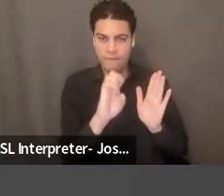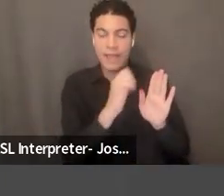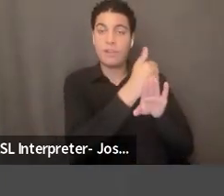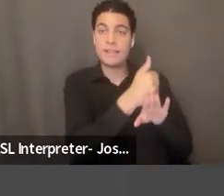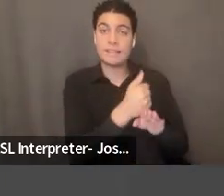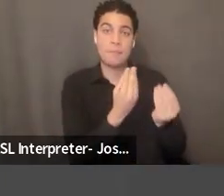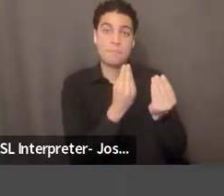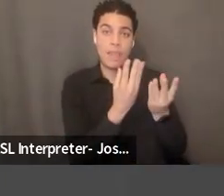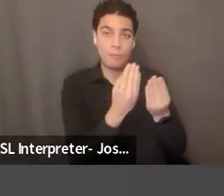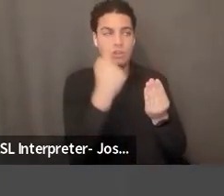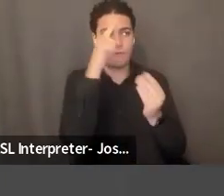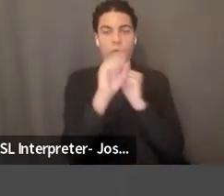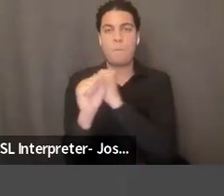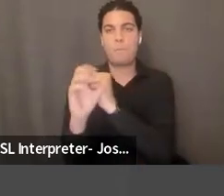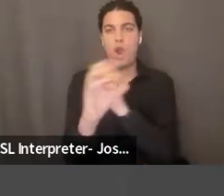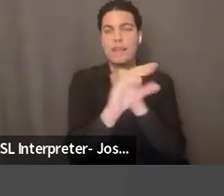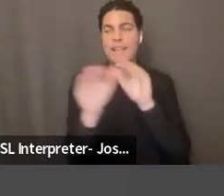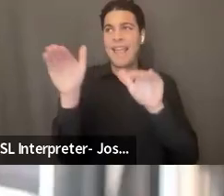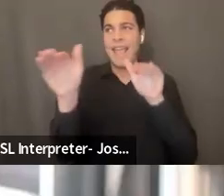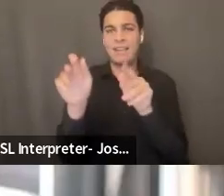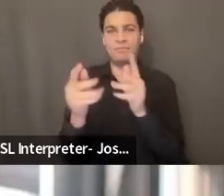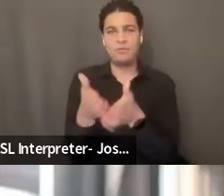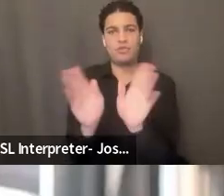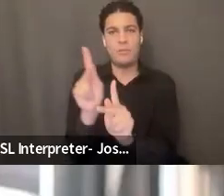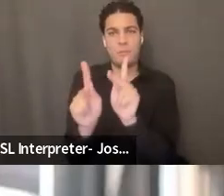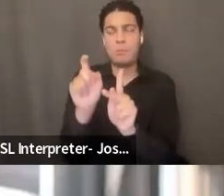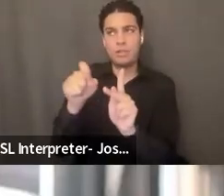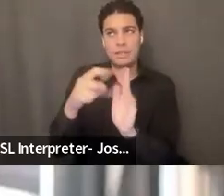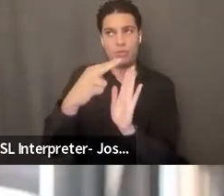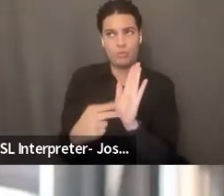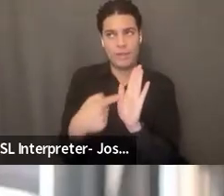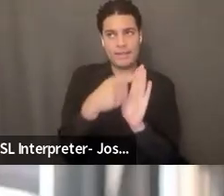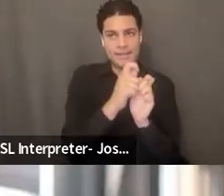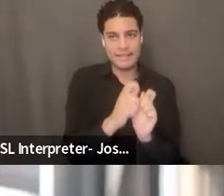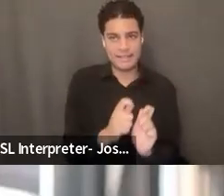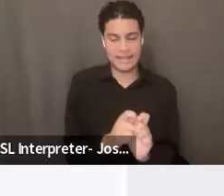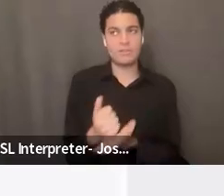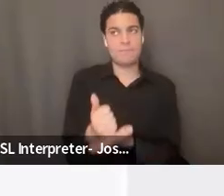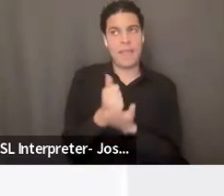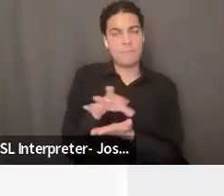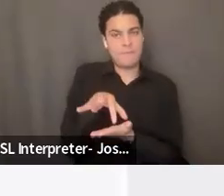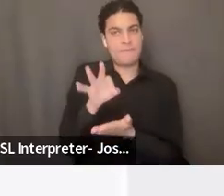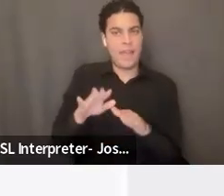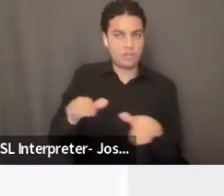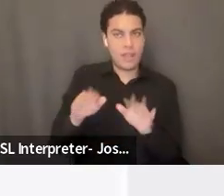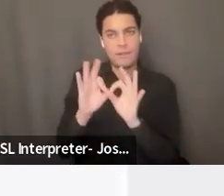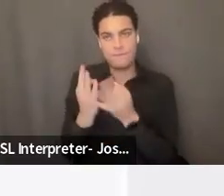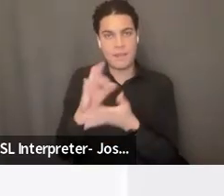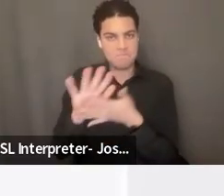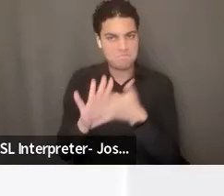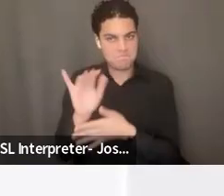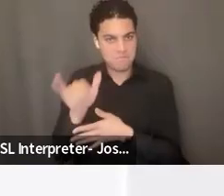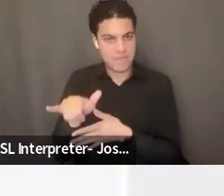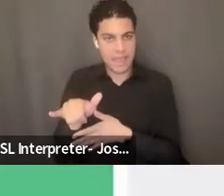your child or family member goes missing. Once you've created your ScanMeHome account, you'll have your user dashboard where you can manage